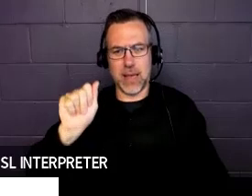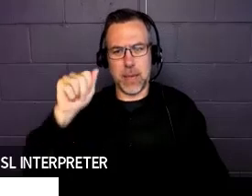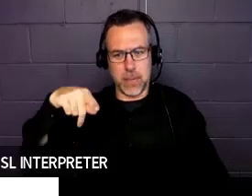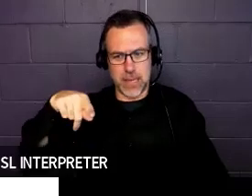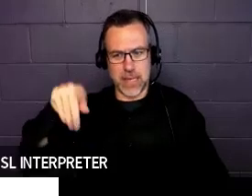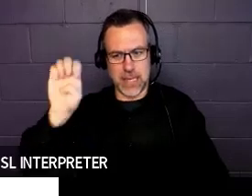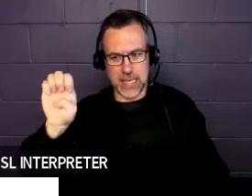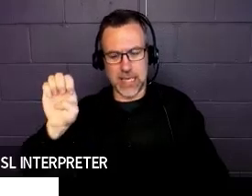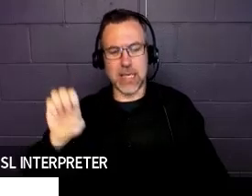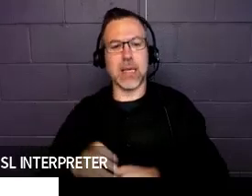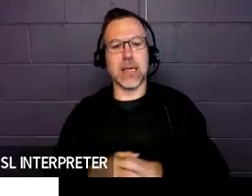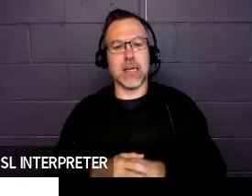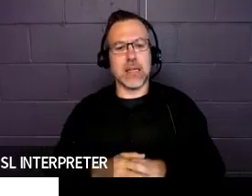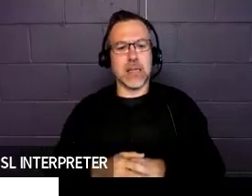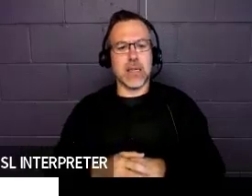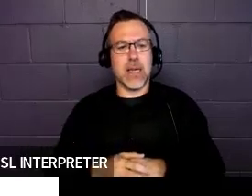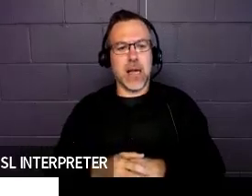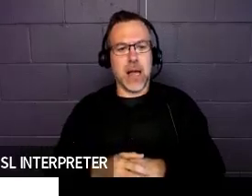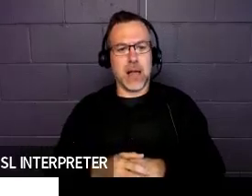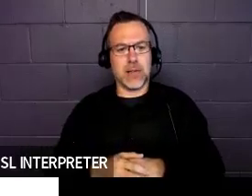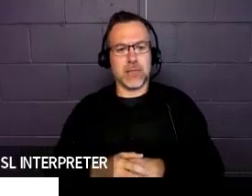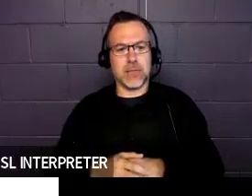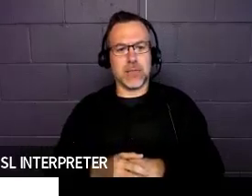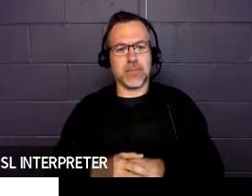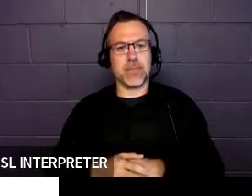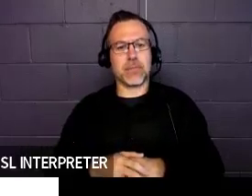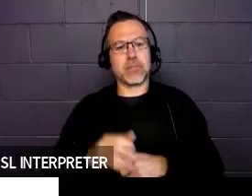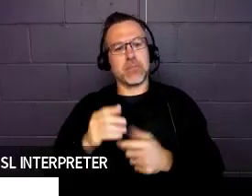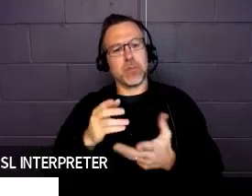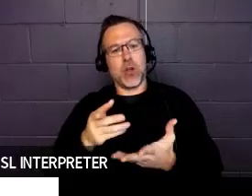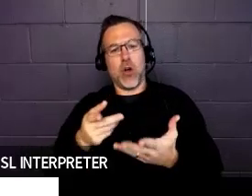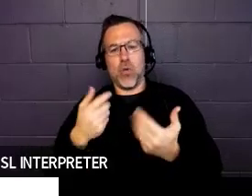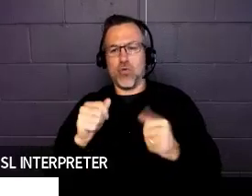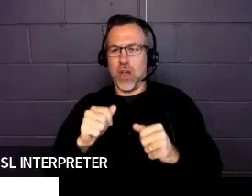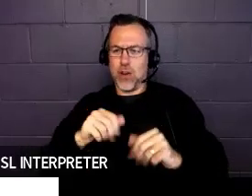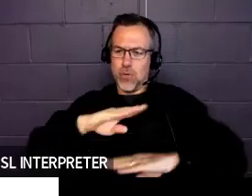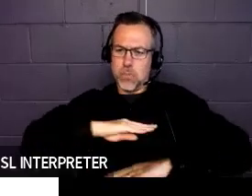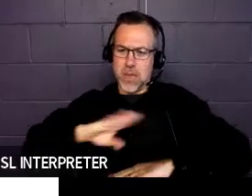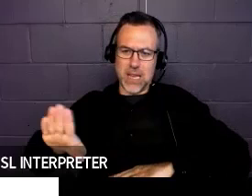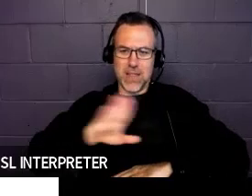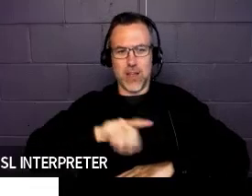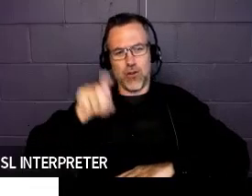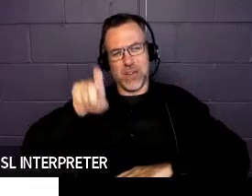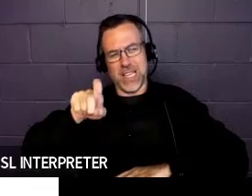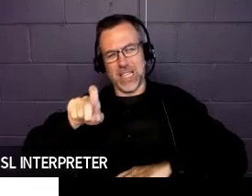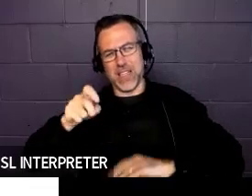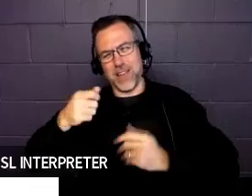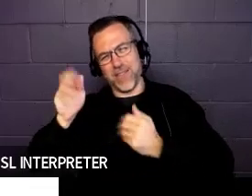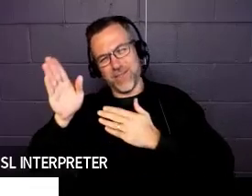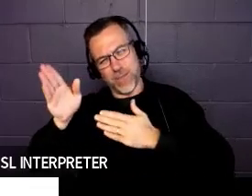their unique needs and most of all promoting movement back to general education.